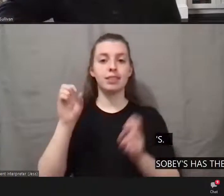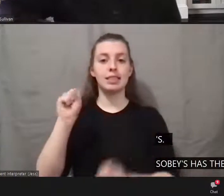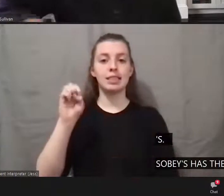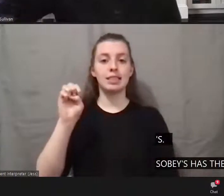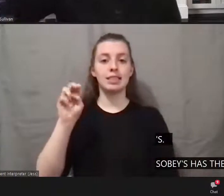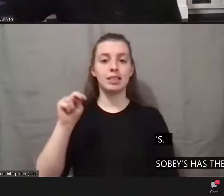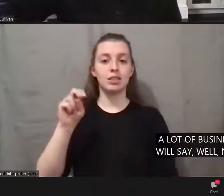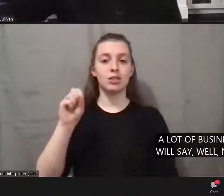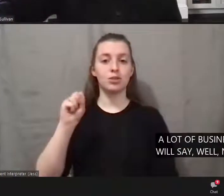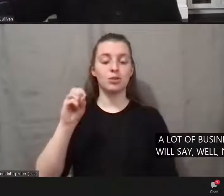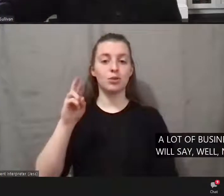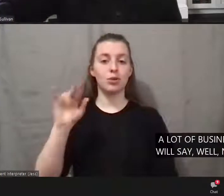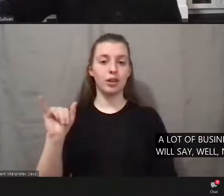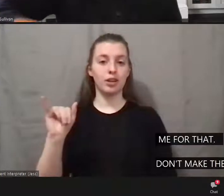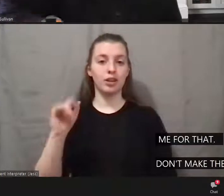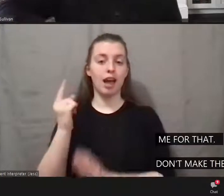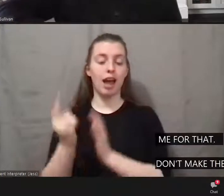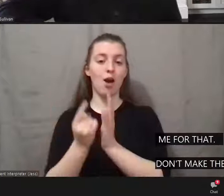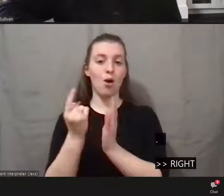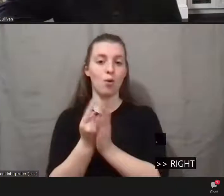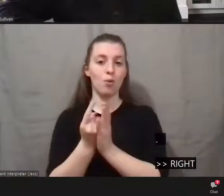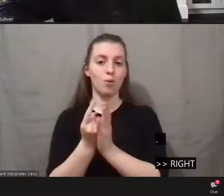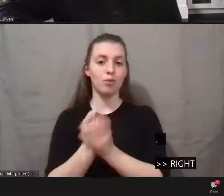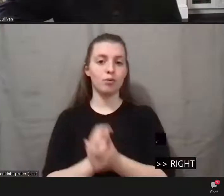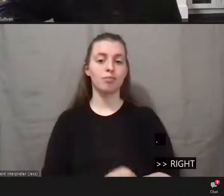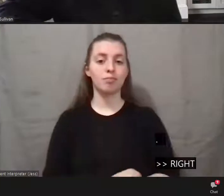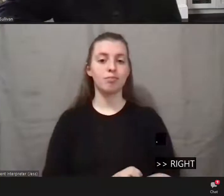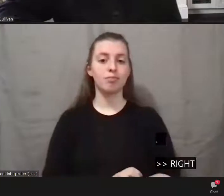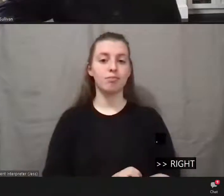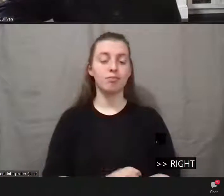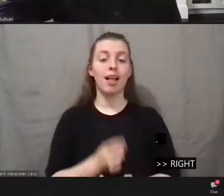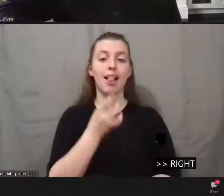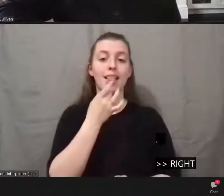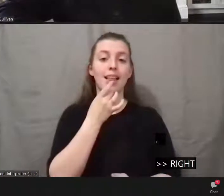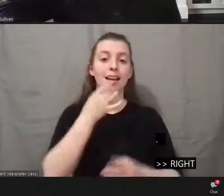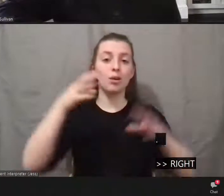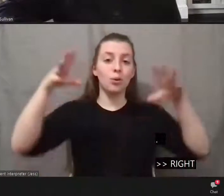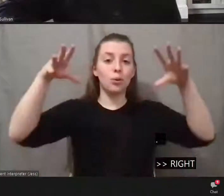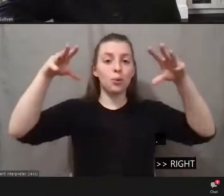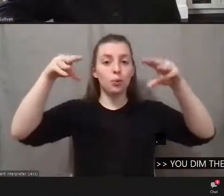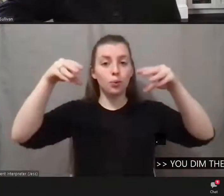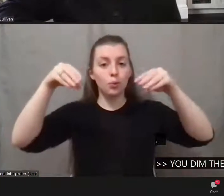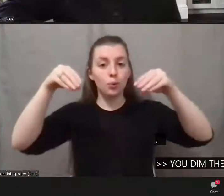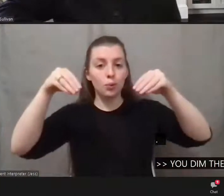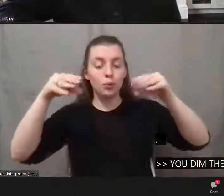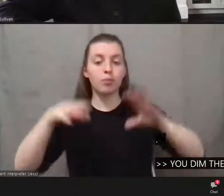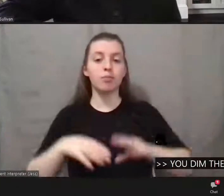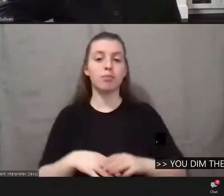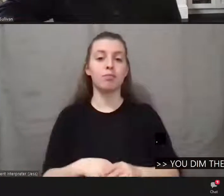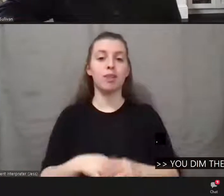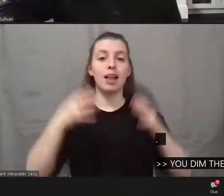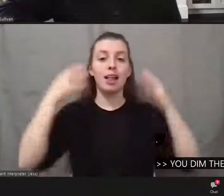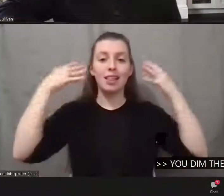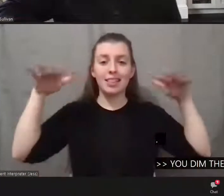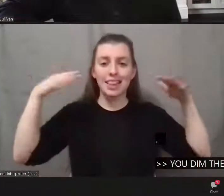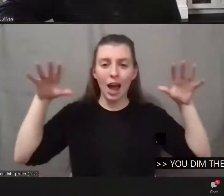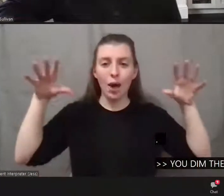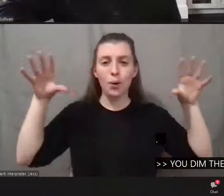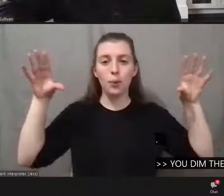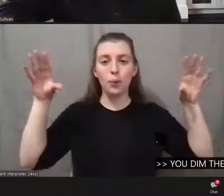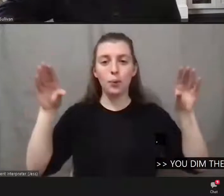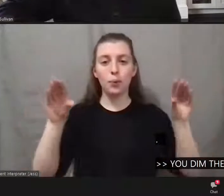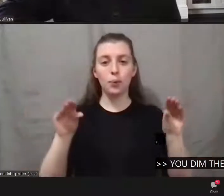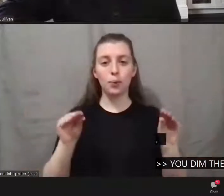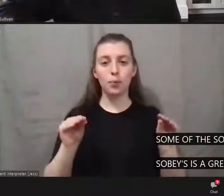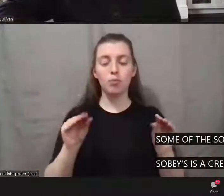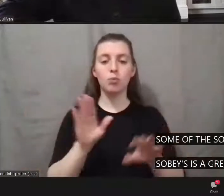them ask. Right. It's, you dim the lights, you turn down some of the sounds. Sobeys is a great example of that. I think they